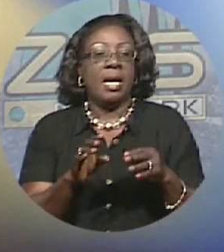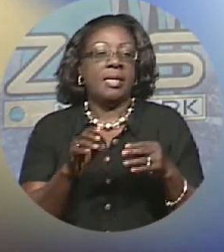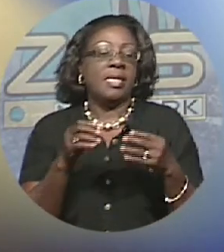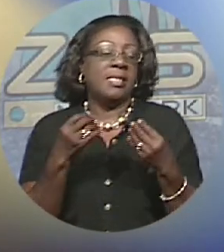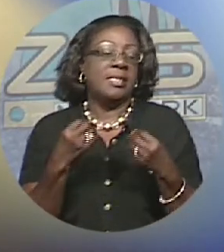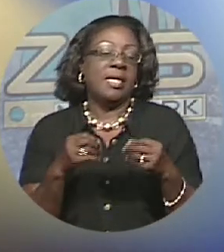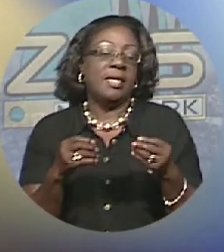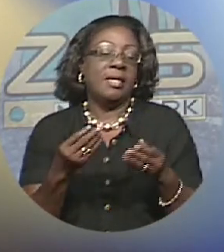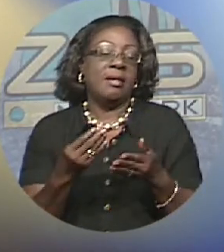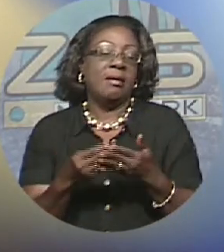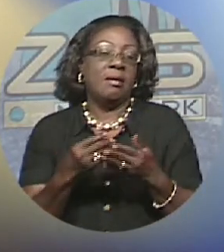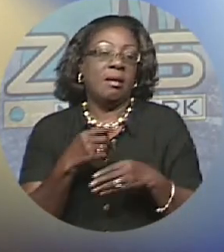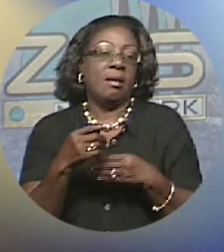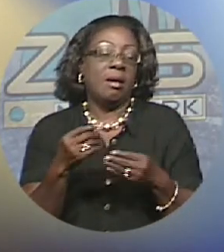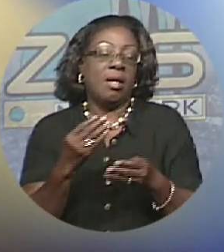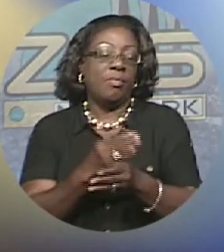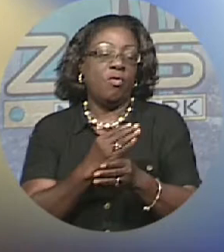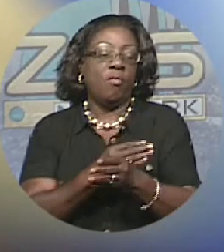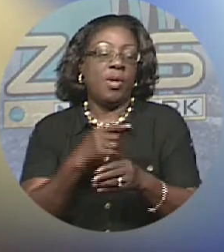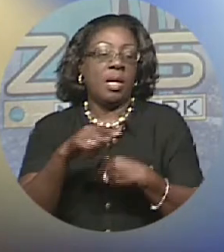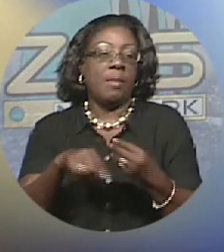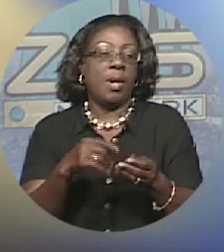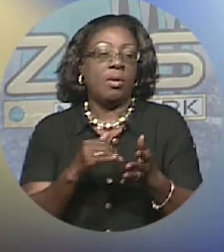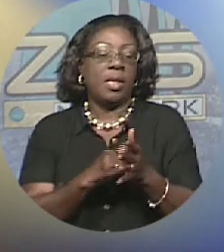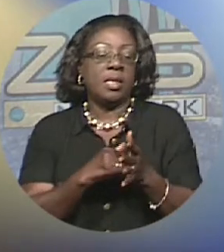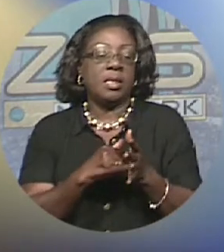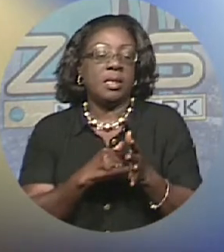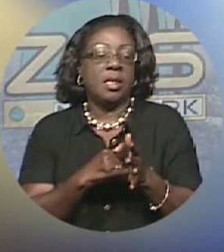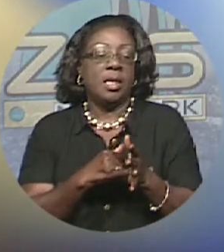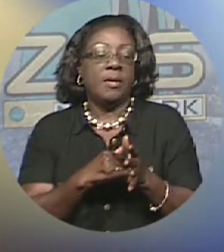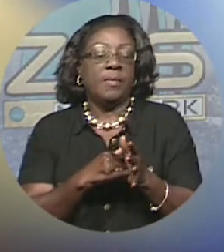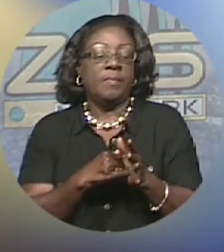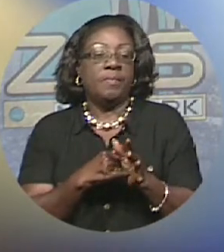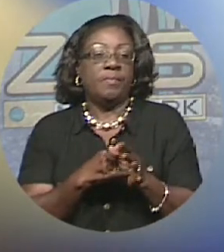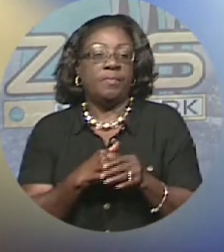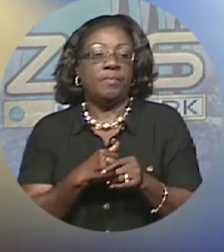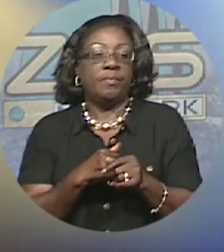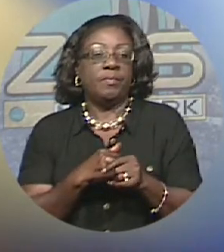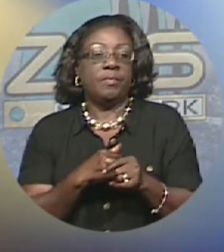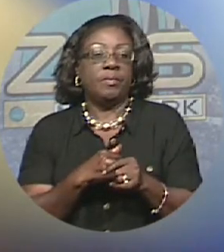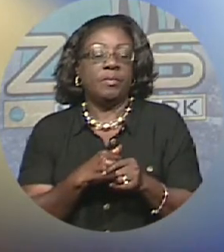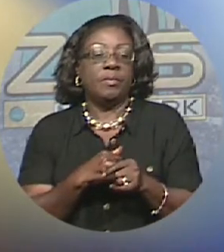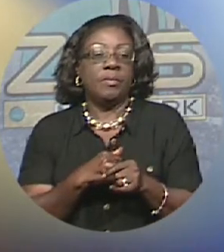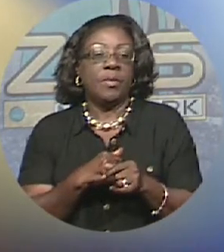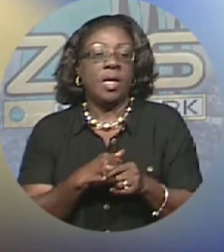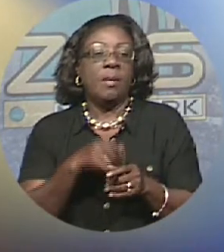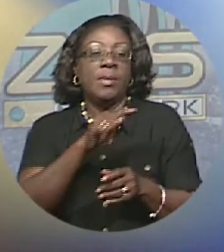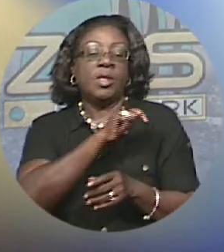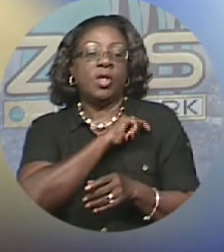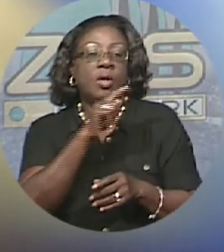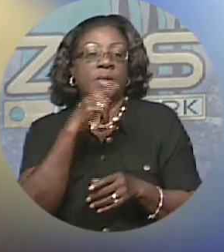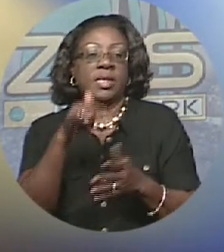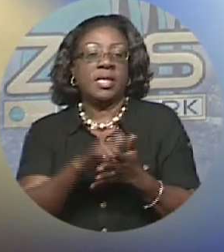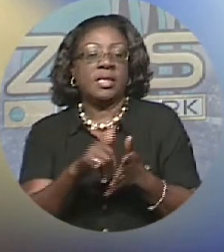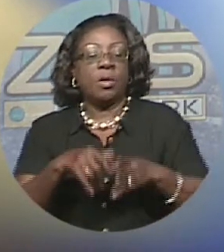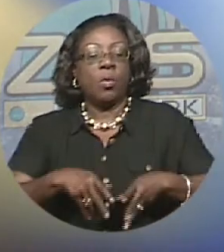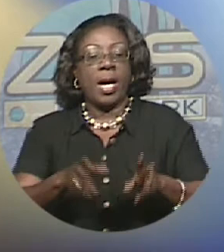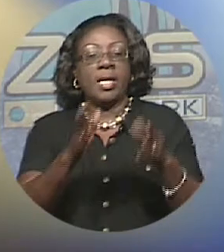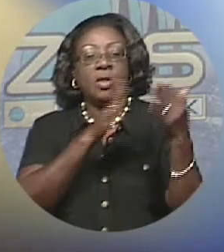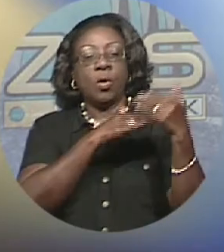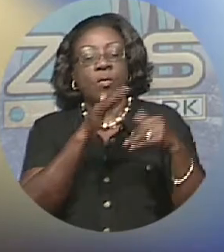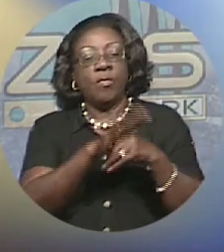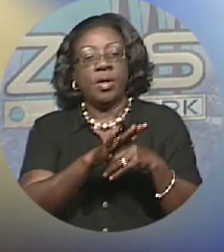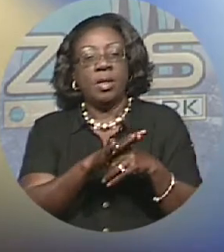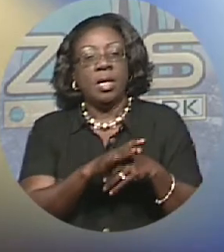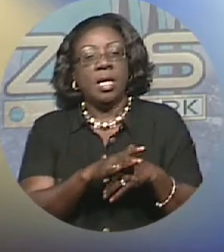address the core issues affecting the judiciary or the issues of crime during debate on the bill Wednesday evening. Mr. Turnquest says while he's hopeful that